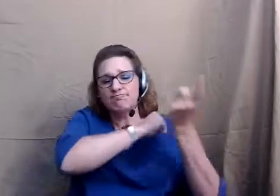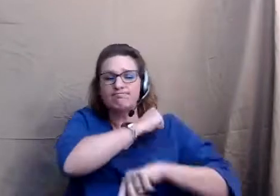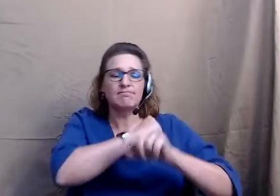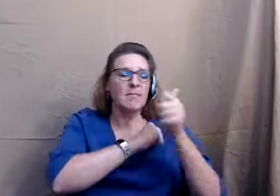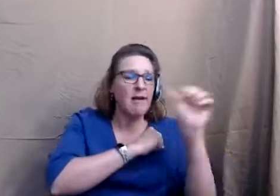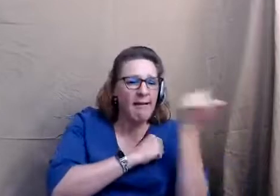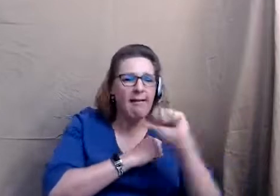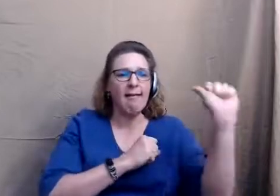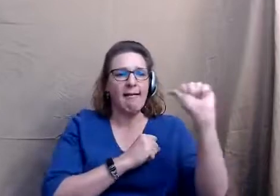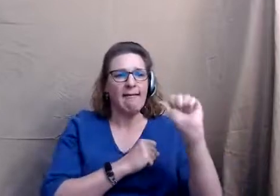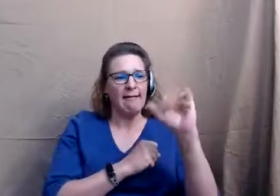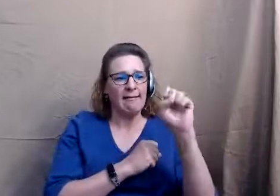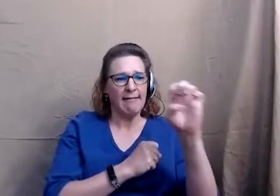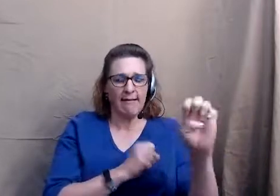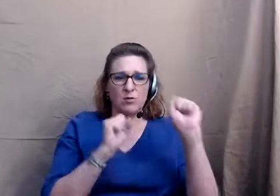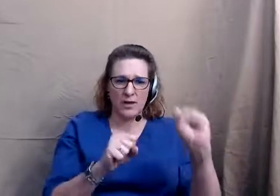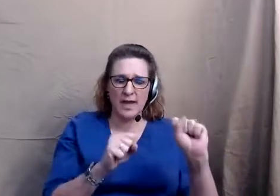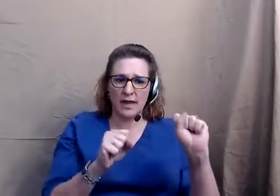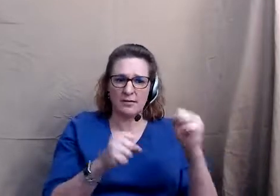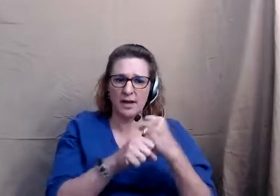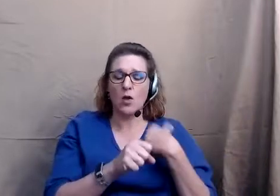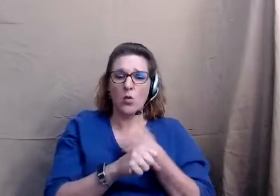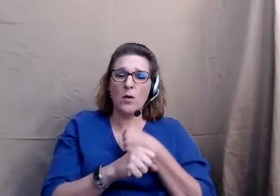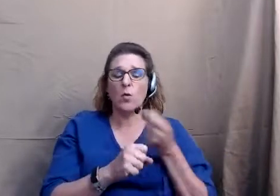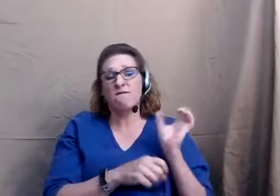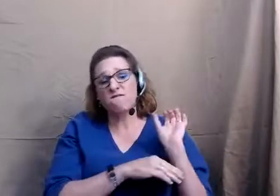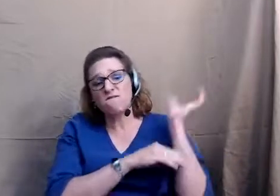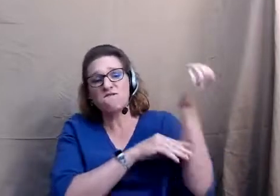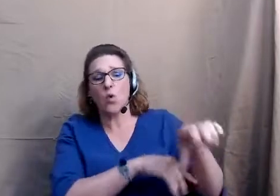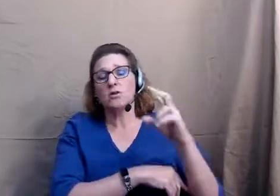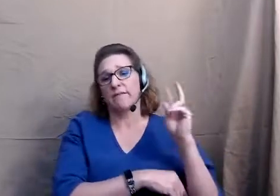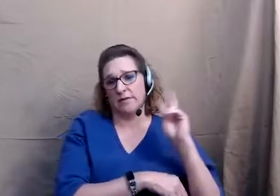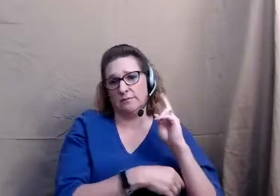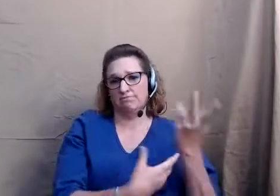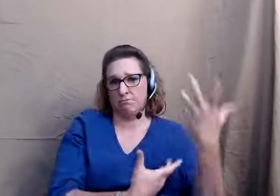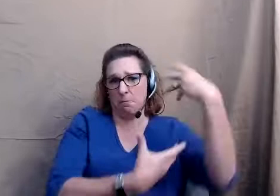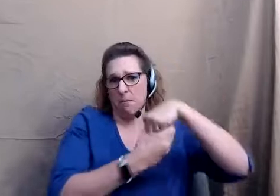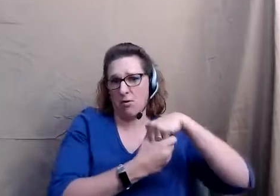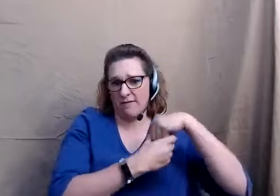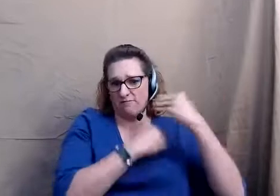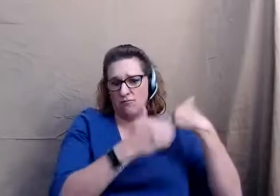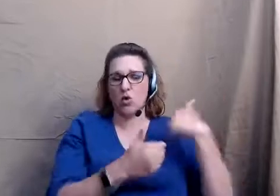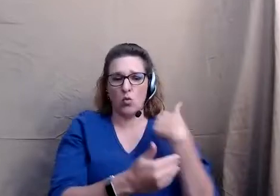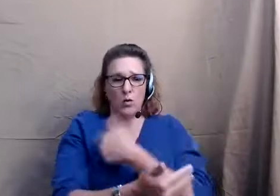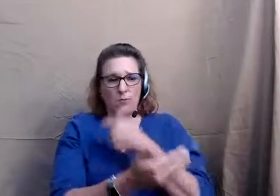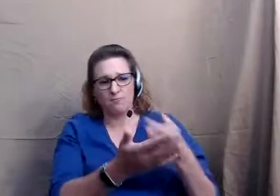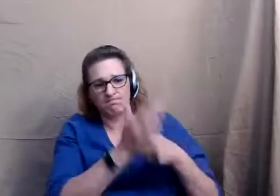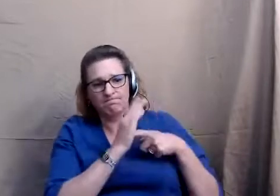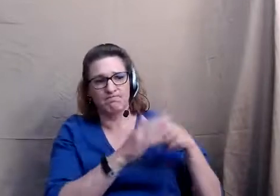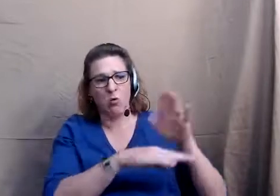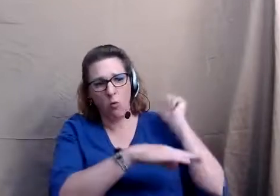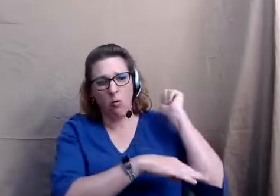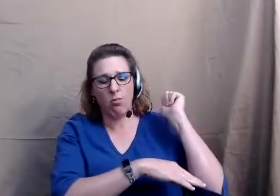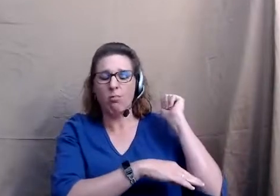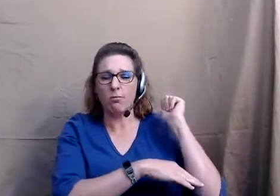can make, and we're going to force the victim to participate. We're going to subpoena the victim.